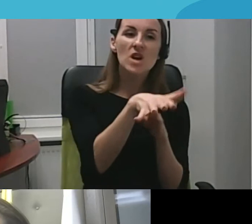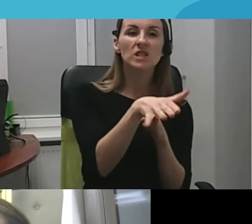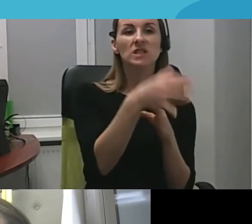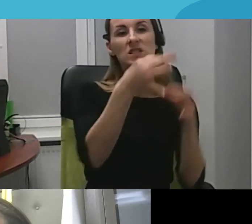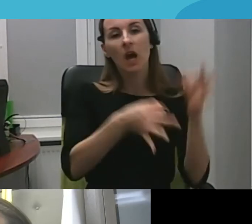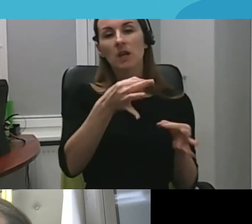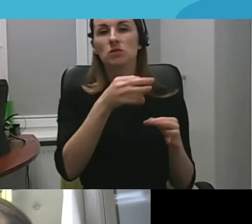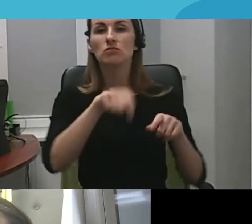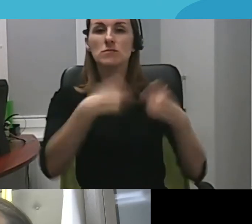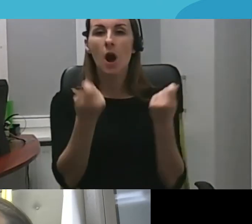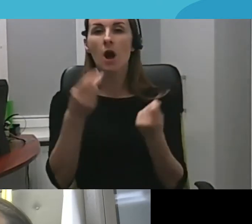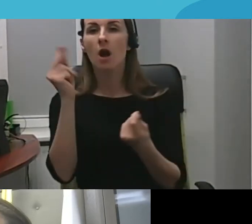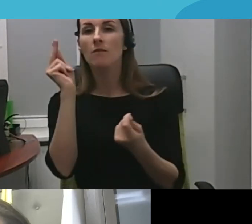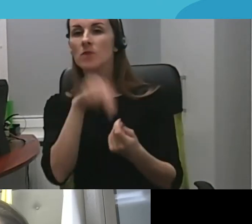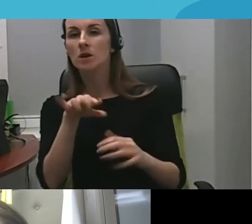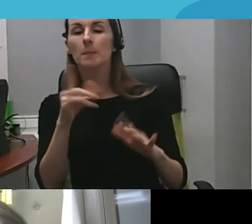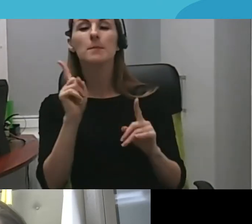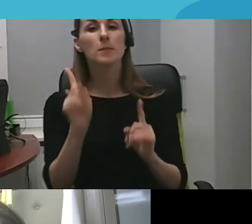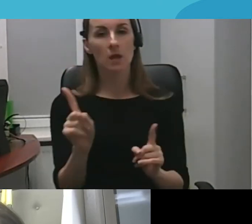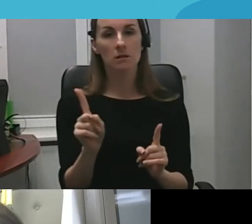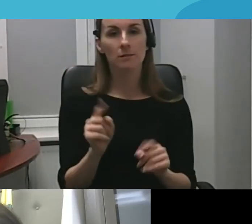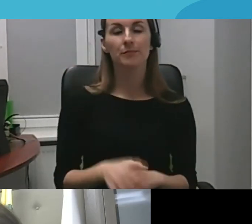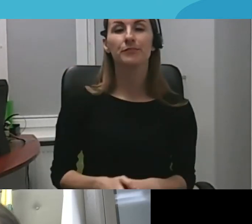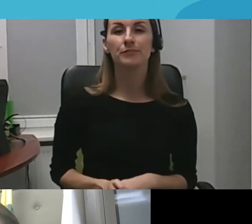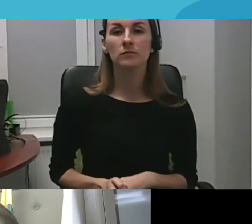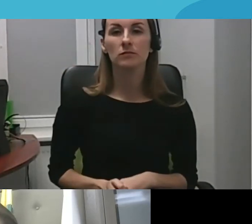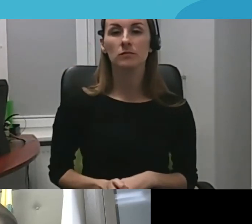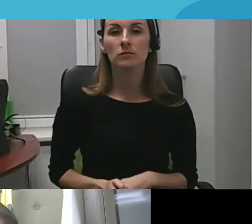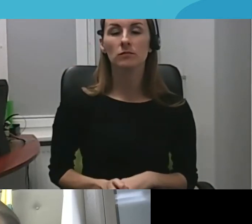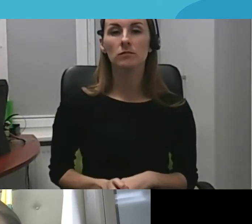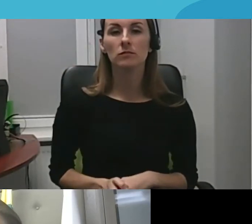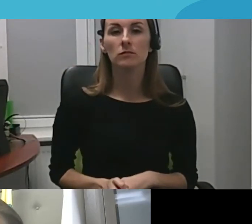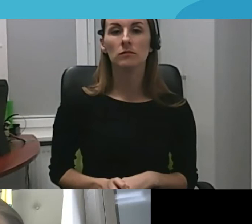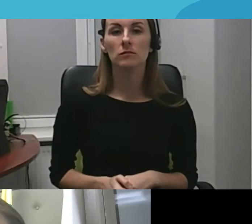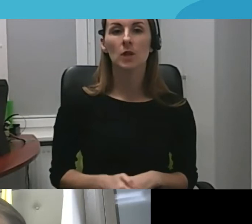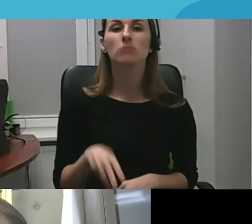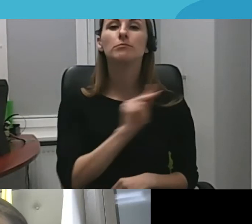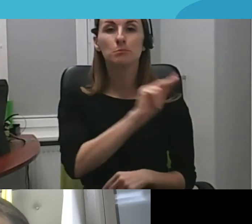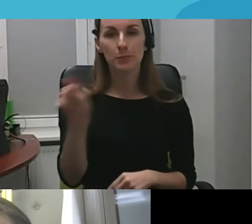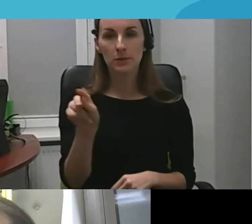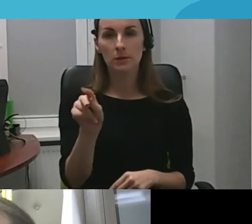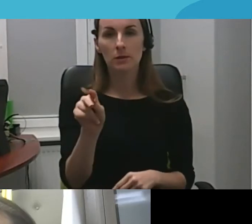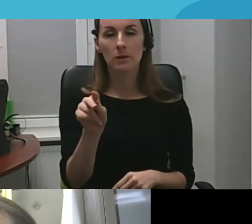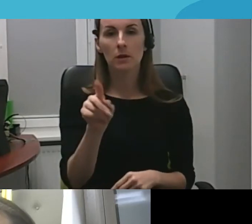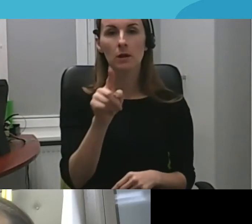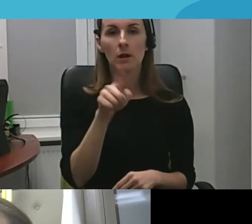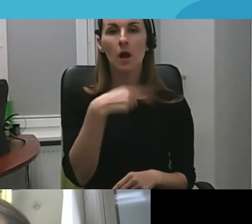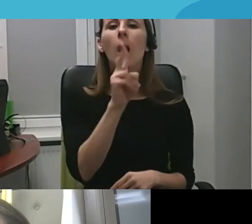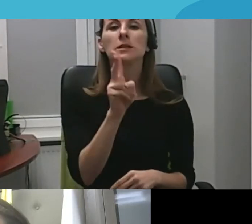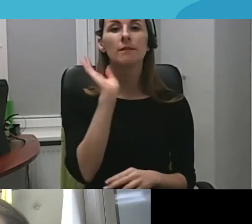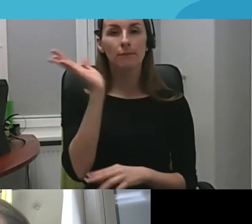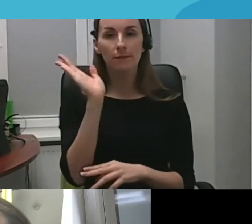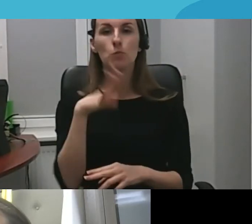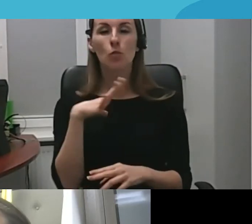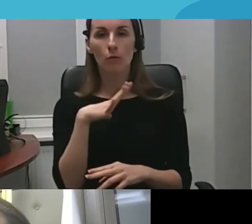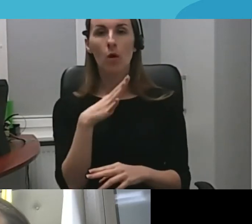nevertheless, as by previous speakers already, as they noted, we have international